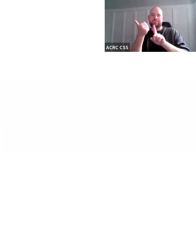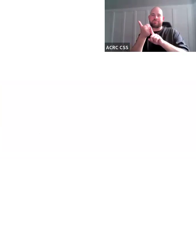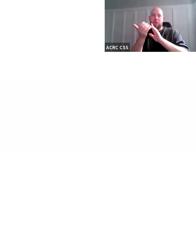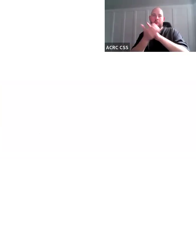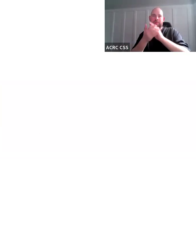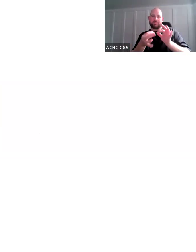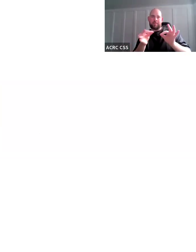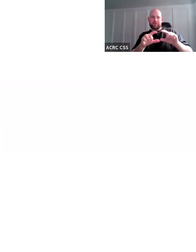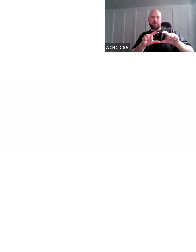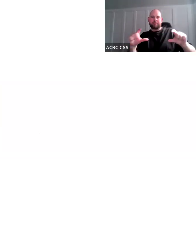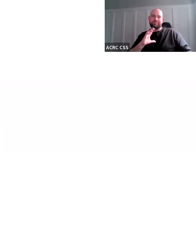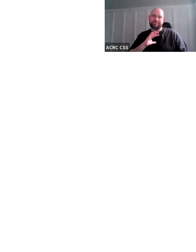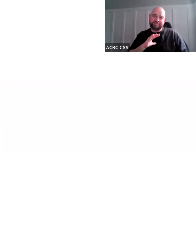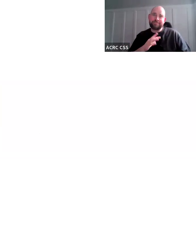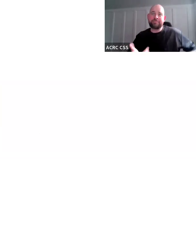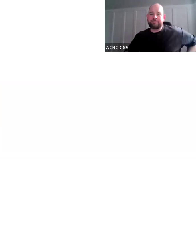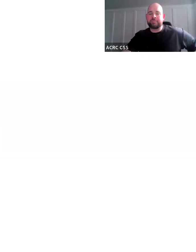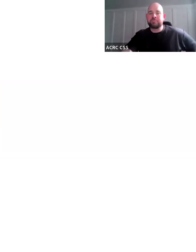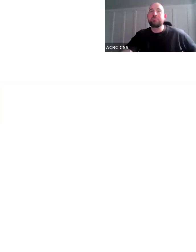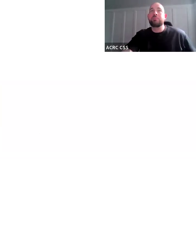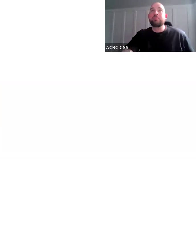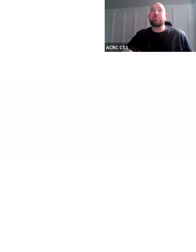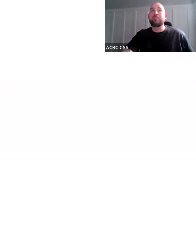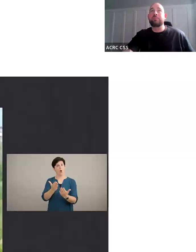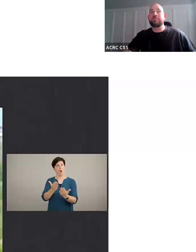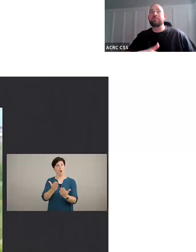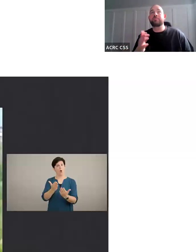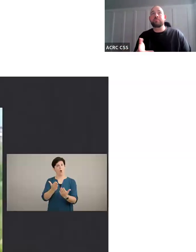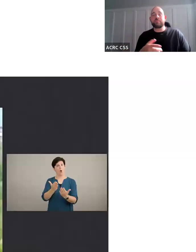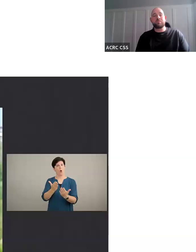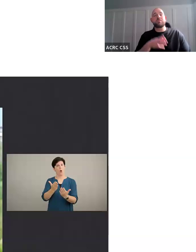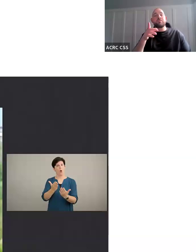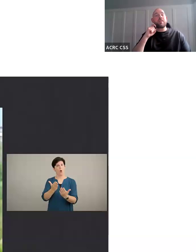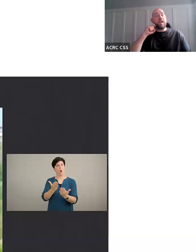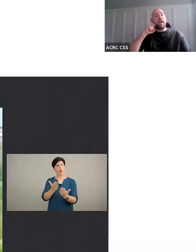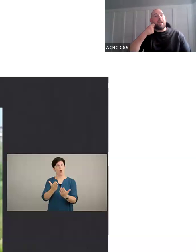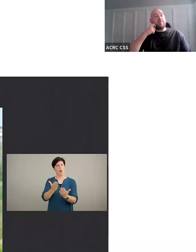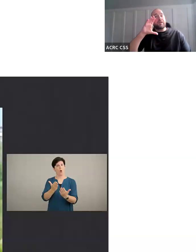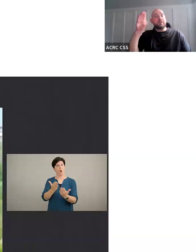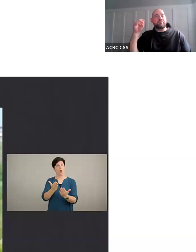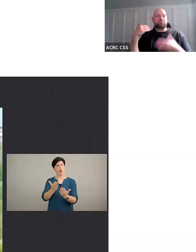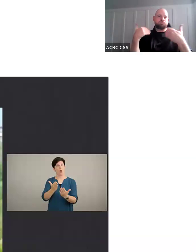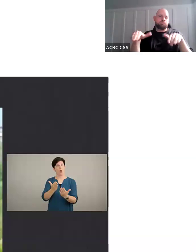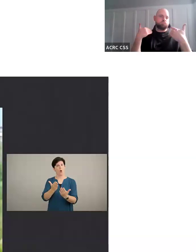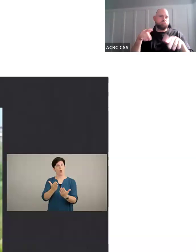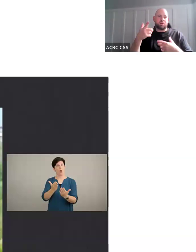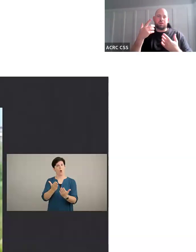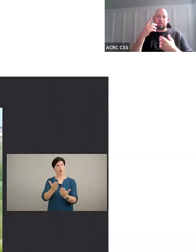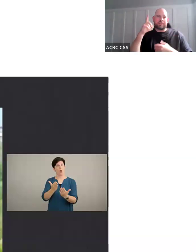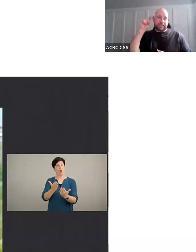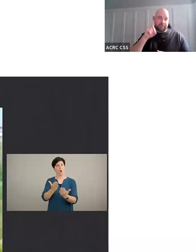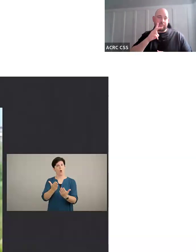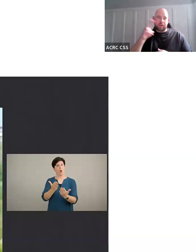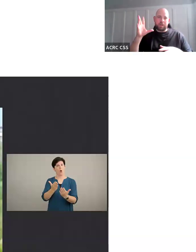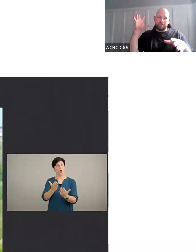if captionings aren't available, there is automatic captioning that is now a standardized product because of a deaf person.